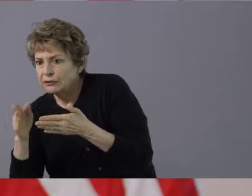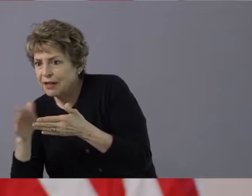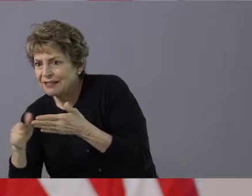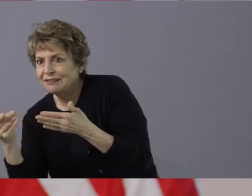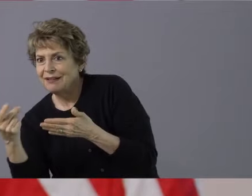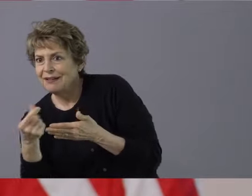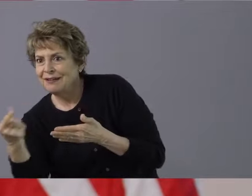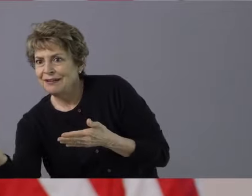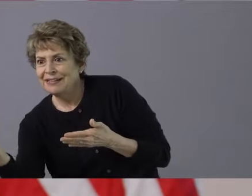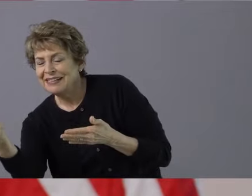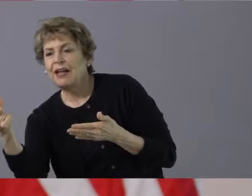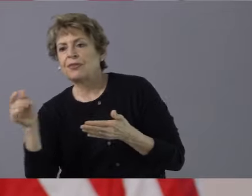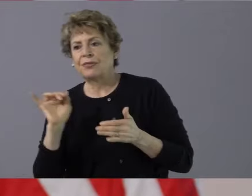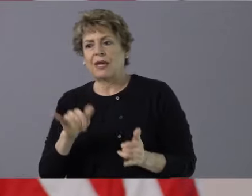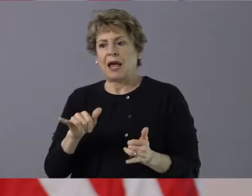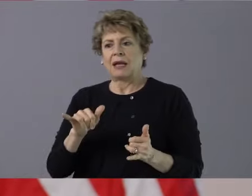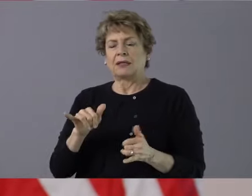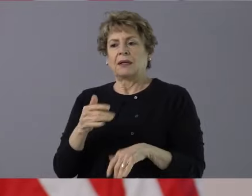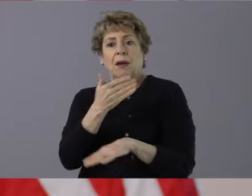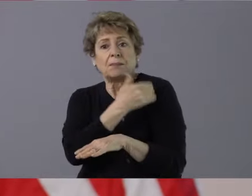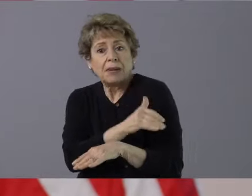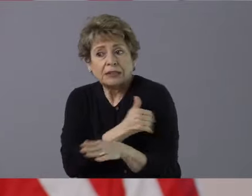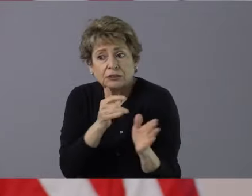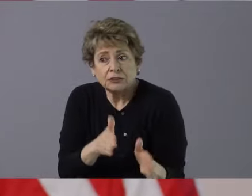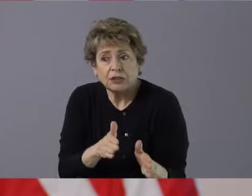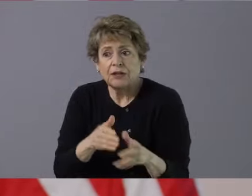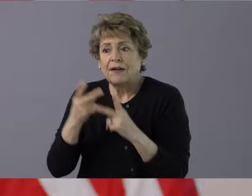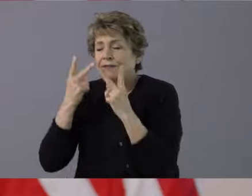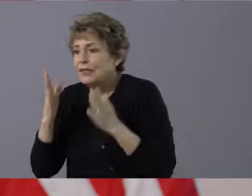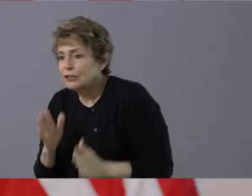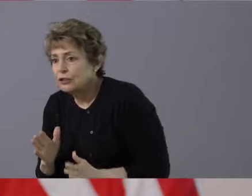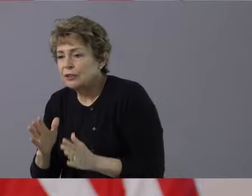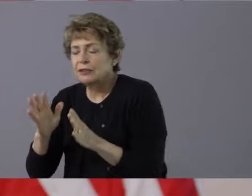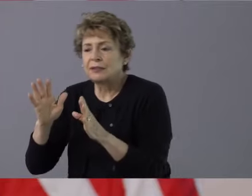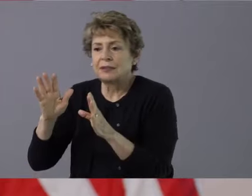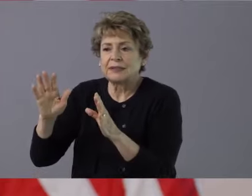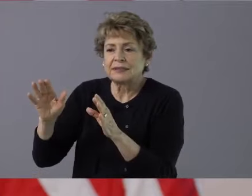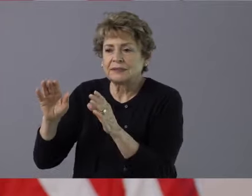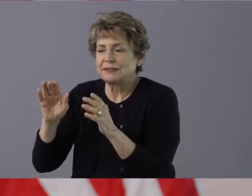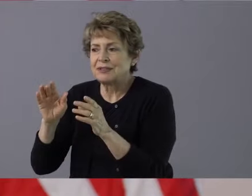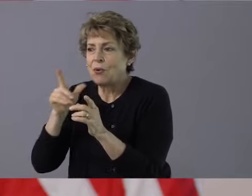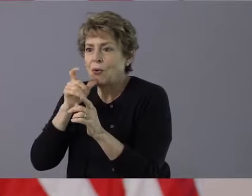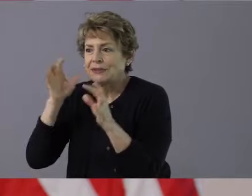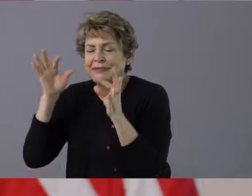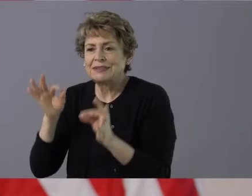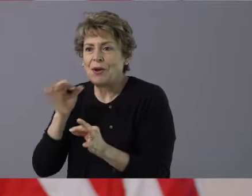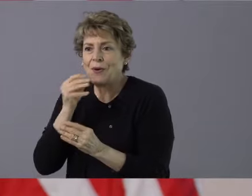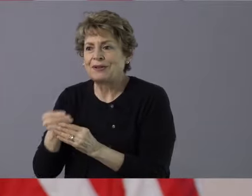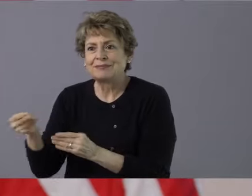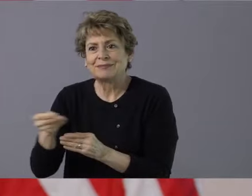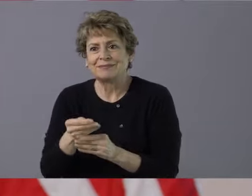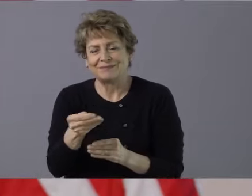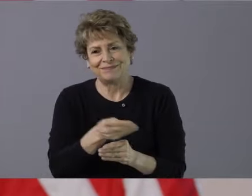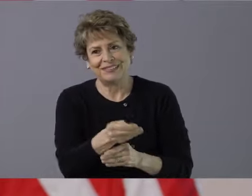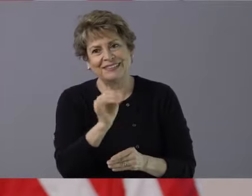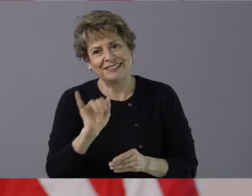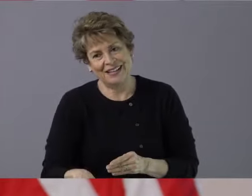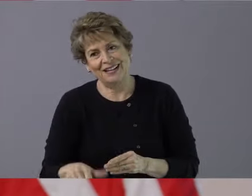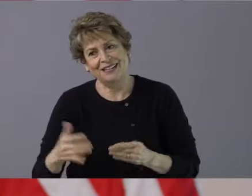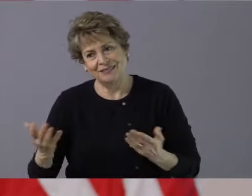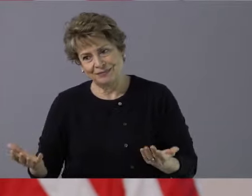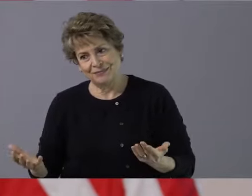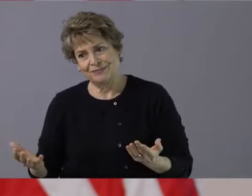as visitors if that's what they wanted to implement. We're going to be working with those long-term care facilities to ensure that they have the testing kits that they